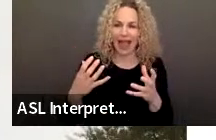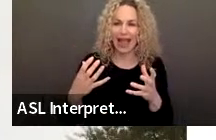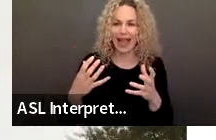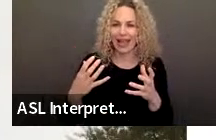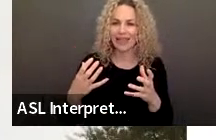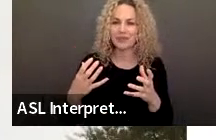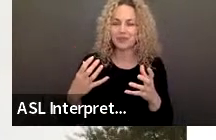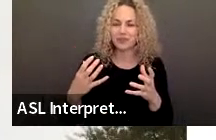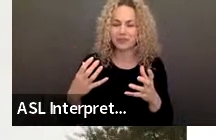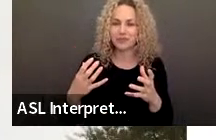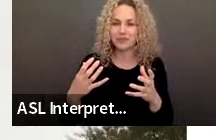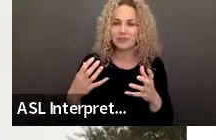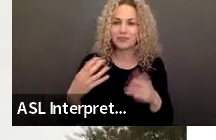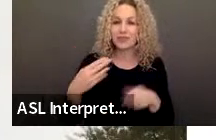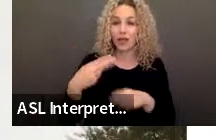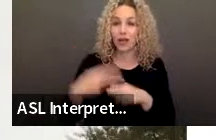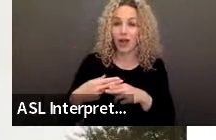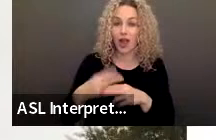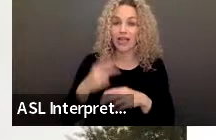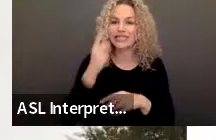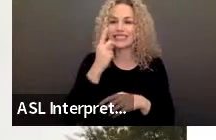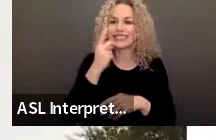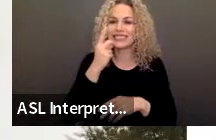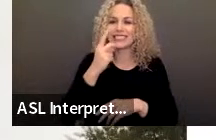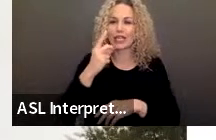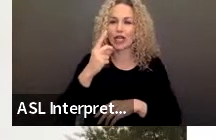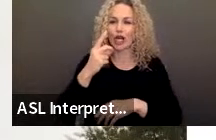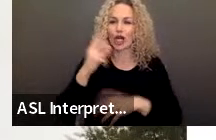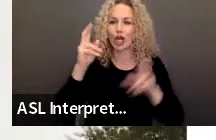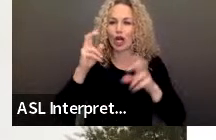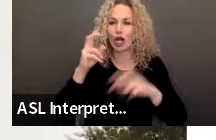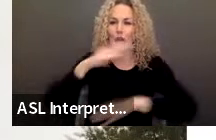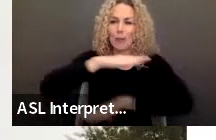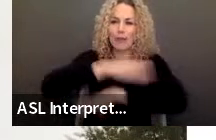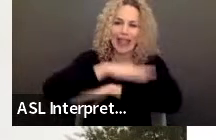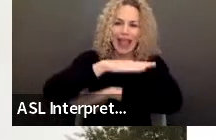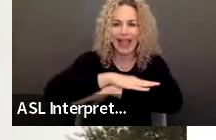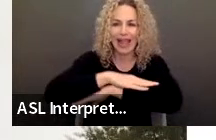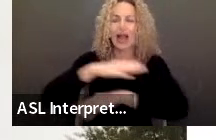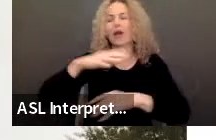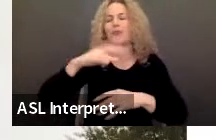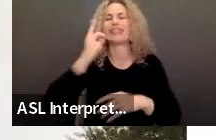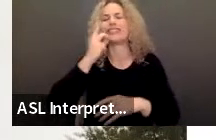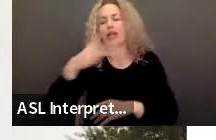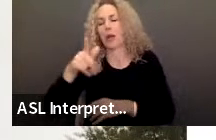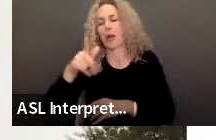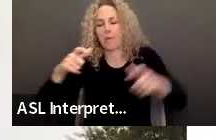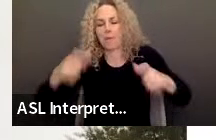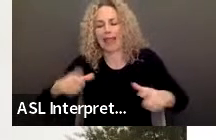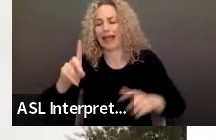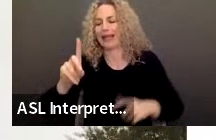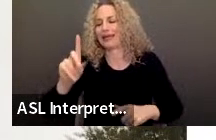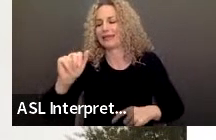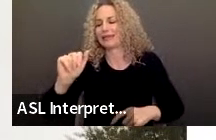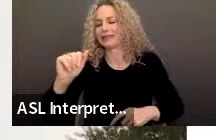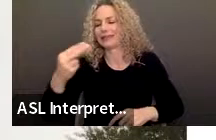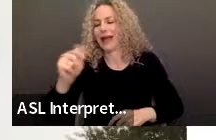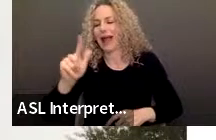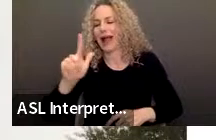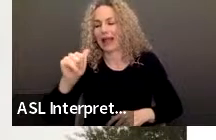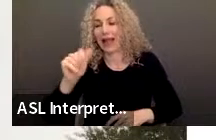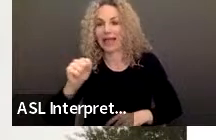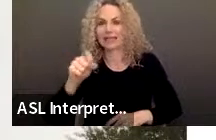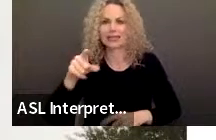of what are called dinner plate dahlias. So they're enormous, and they are very colorful, and they are